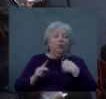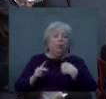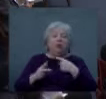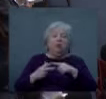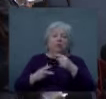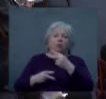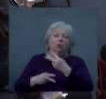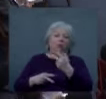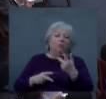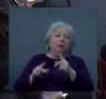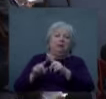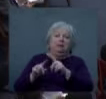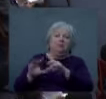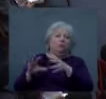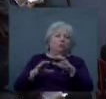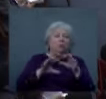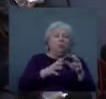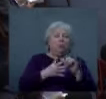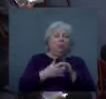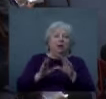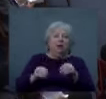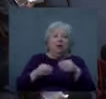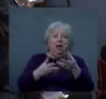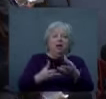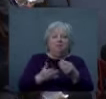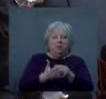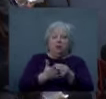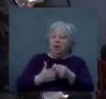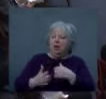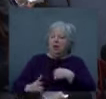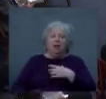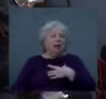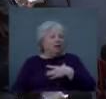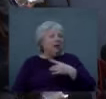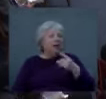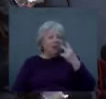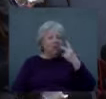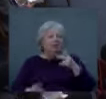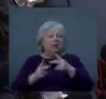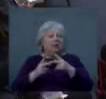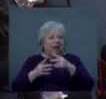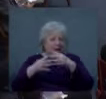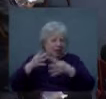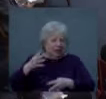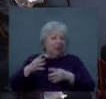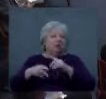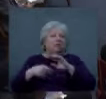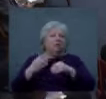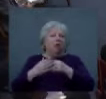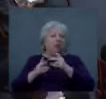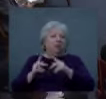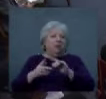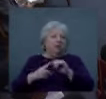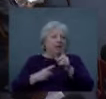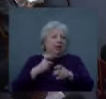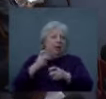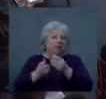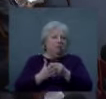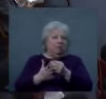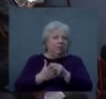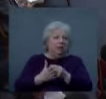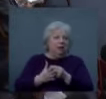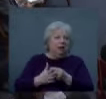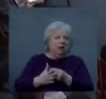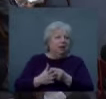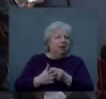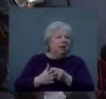different groups that were the source of these funds. I would like to see the source of all the Jumpstart funding, please. Thank you. I can tell you